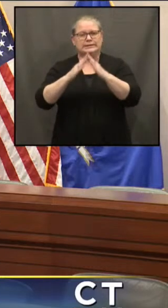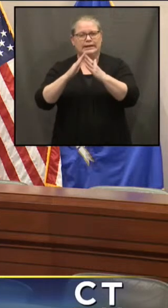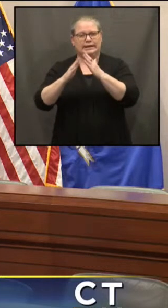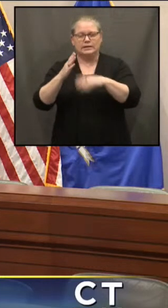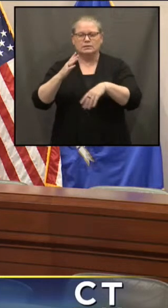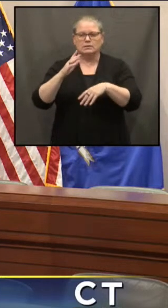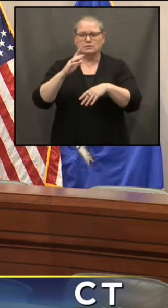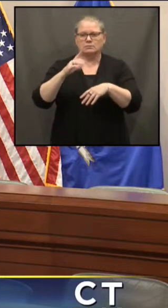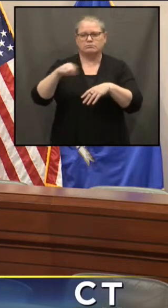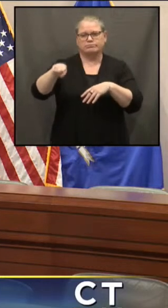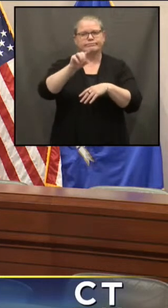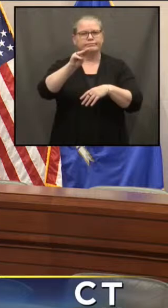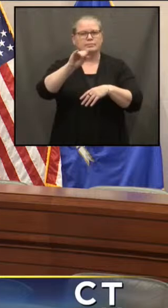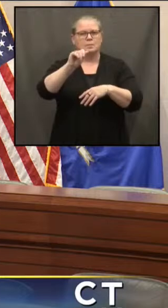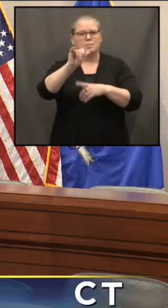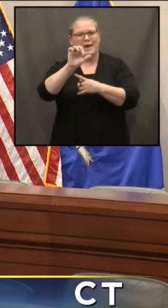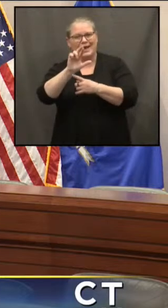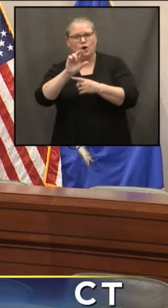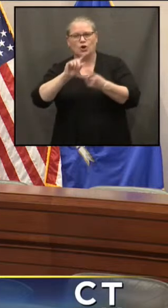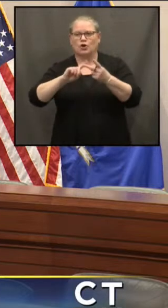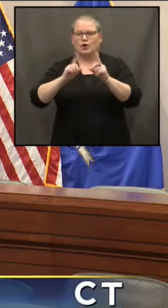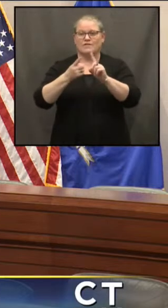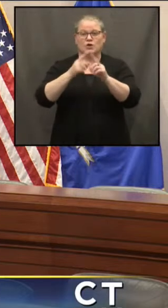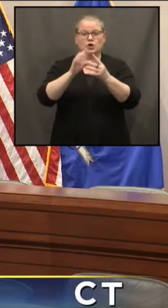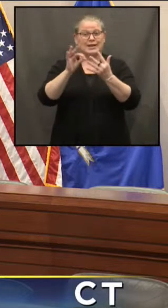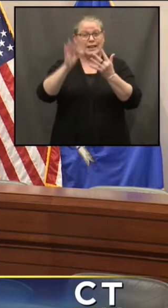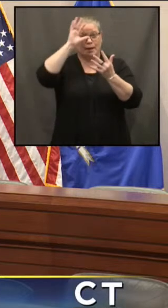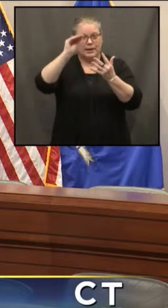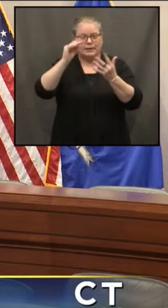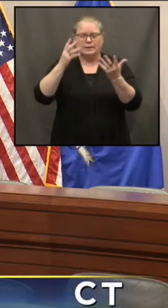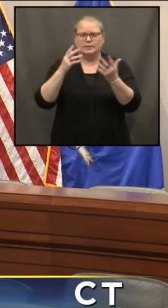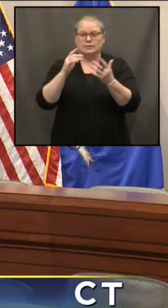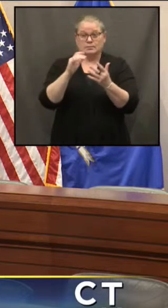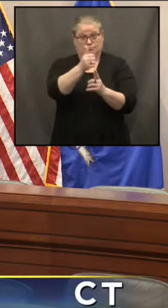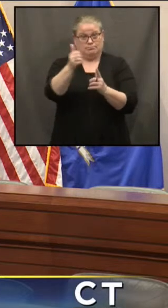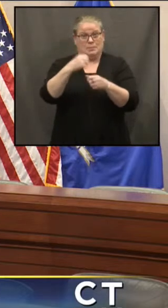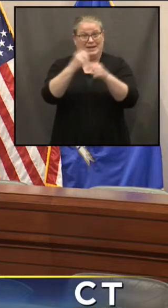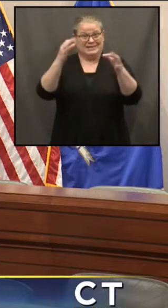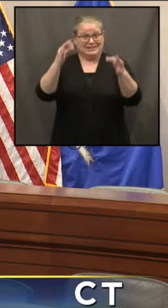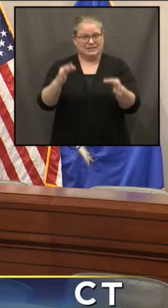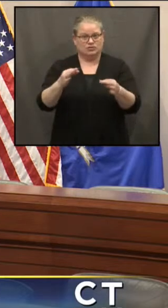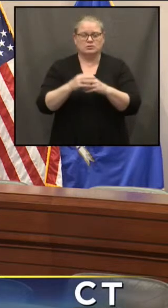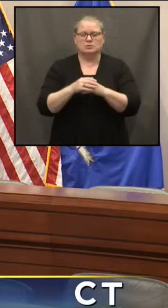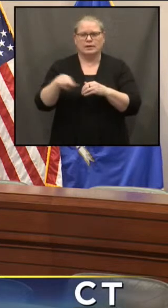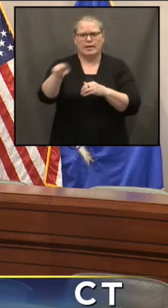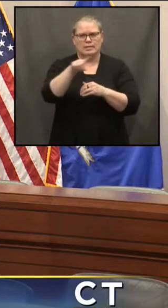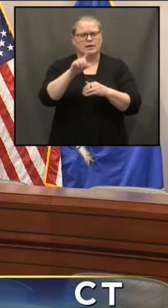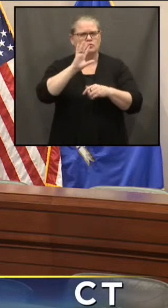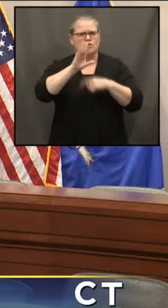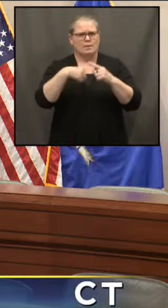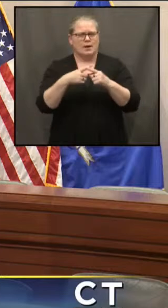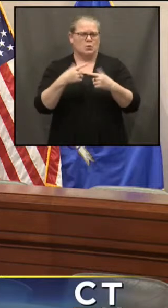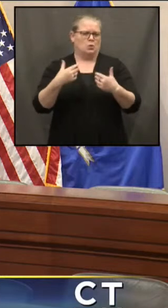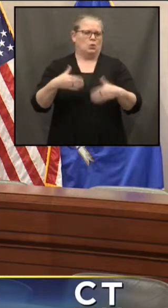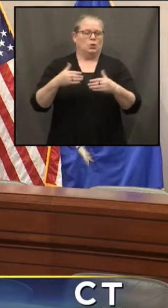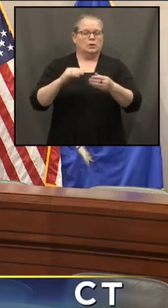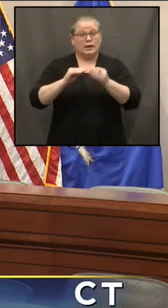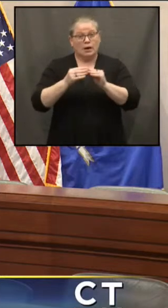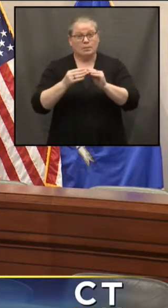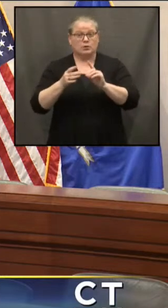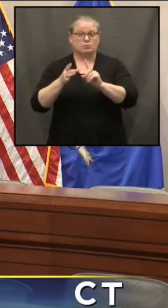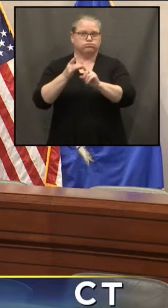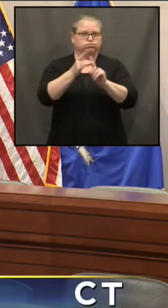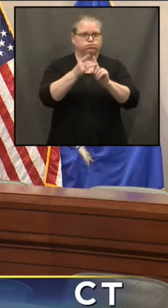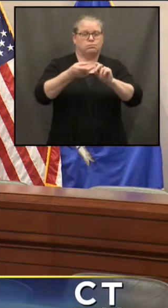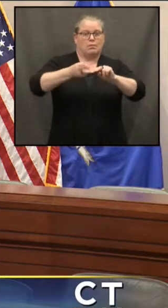if a mayor or selectman called you up and said, I see the numbers are rising, what should I do? Should I mandate masks in my town or city?